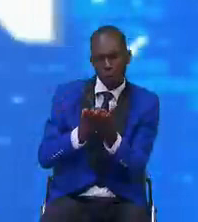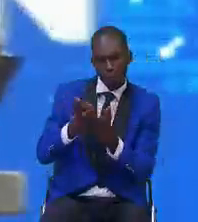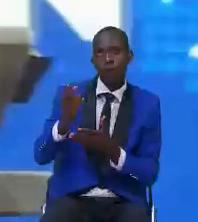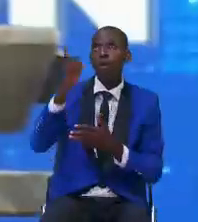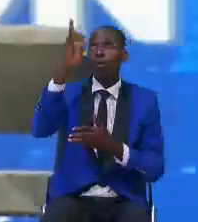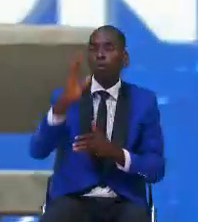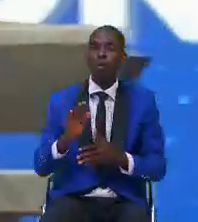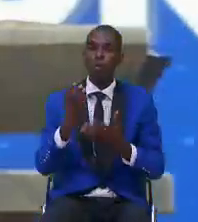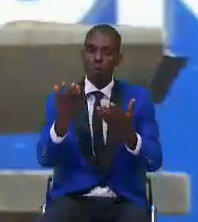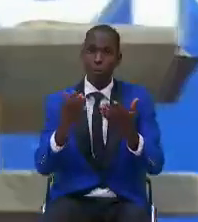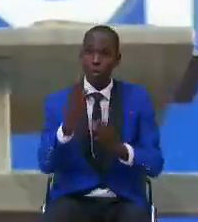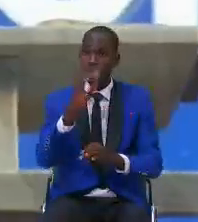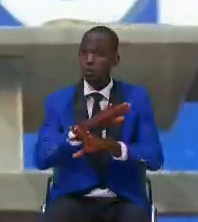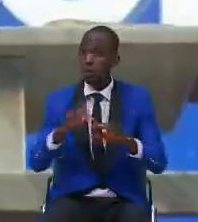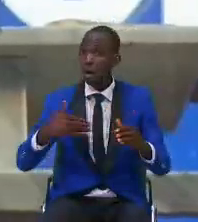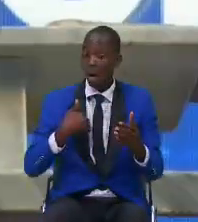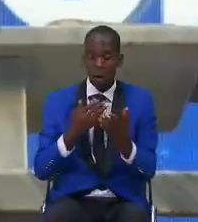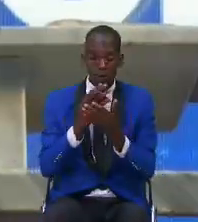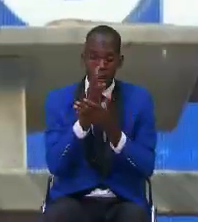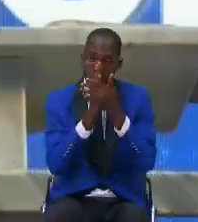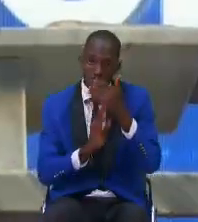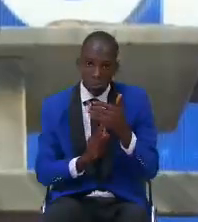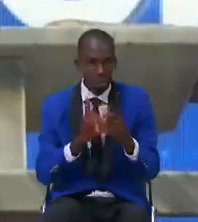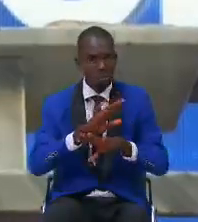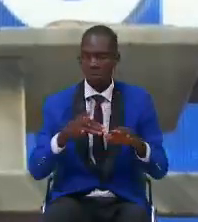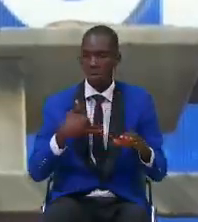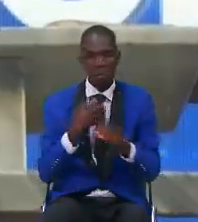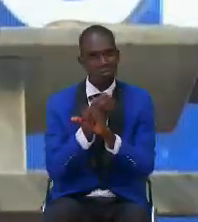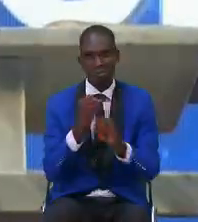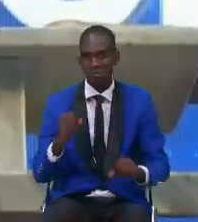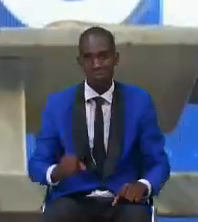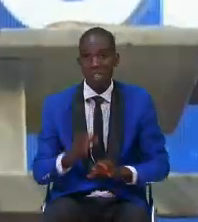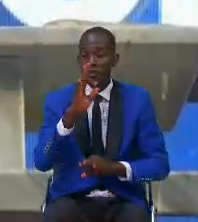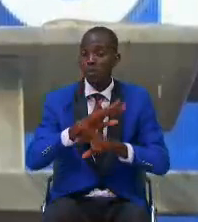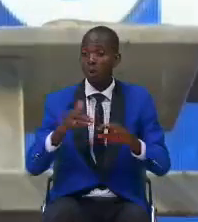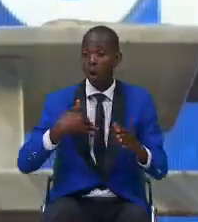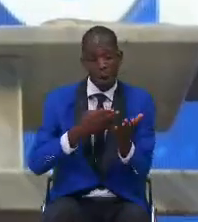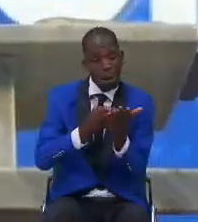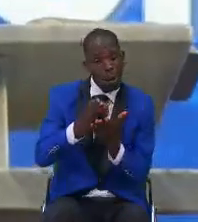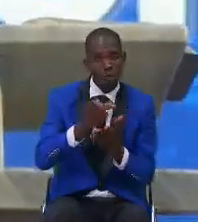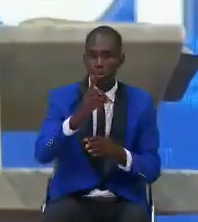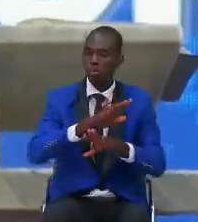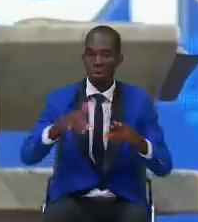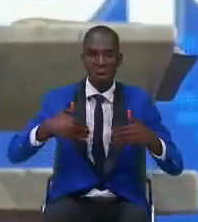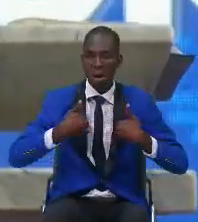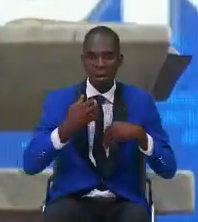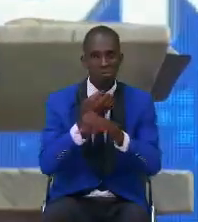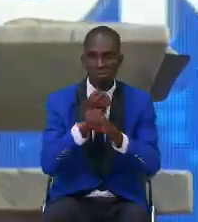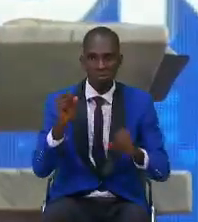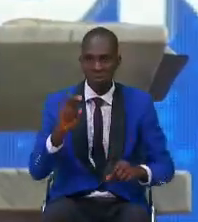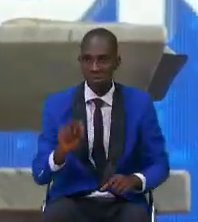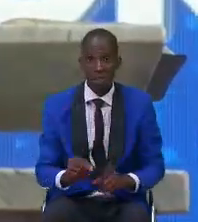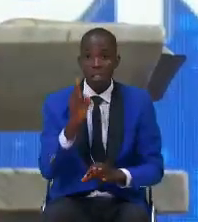looking for. If you don't have that humility, there's no salvation. If you don't have that honesty, there's